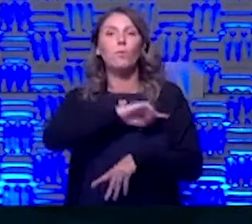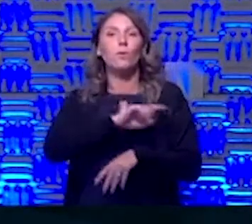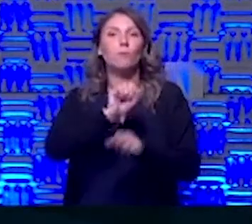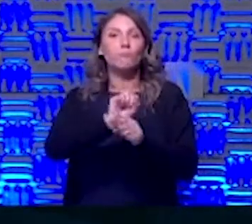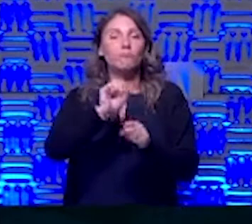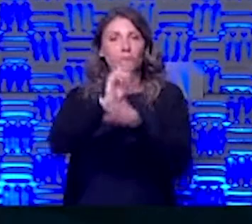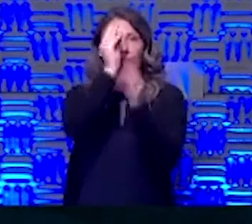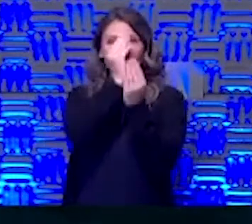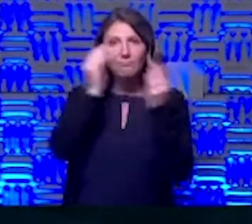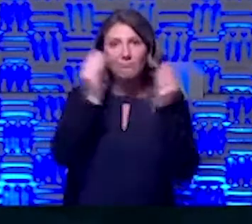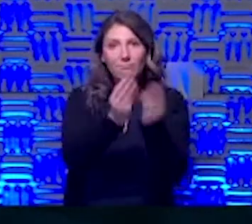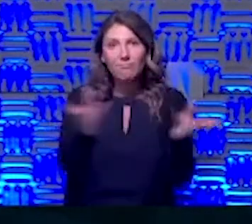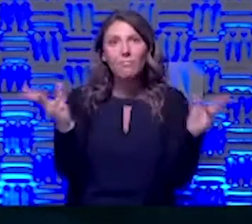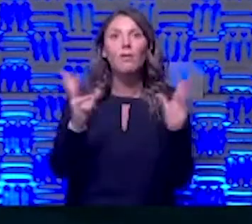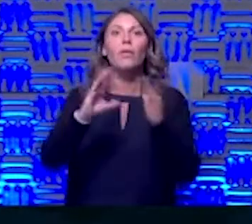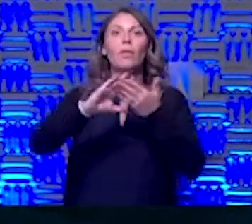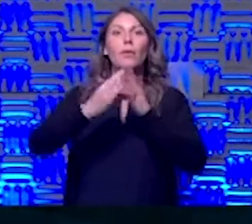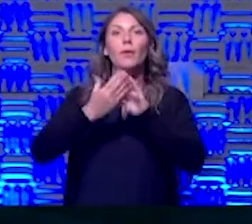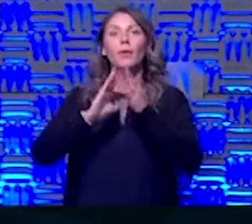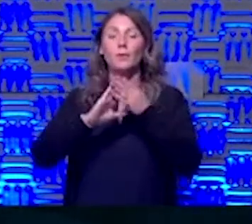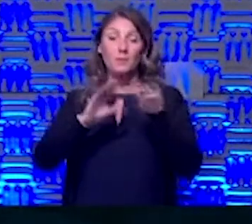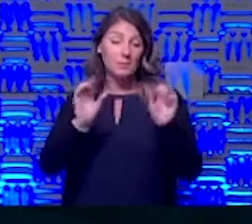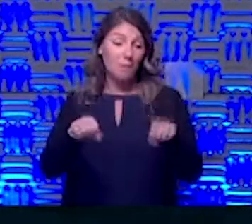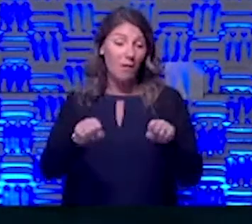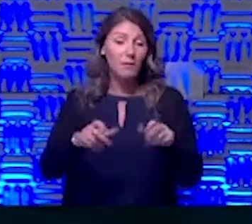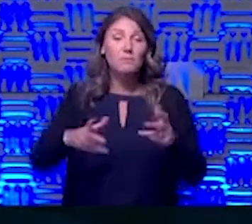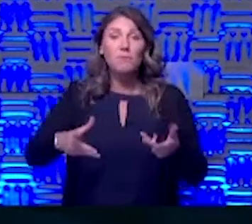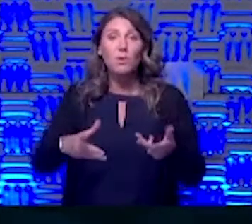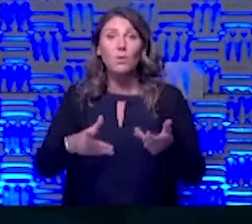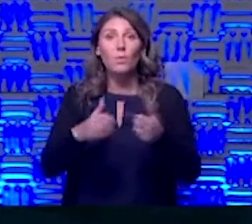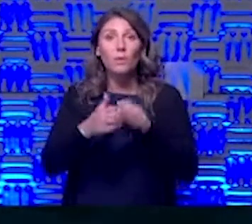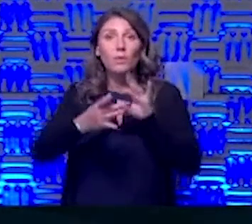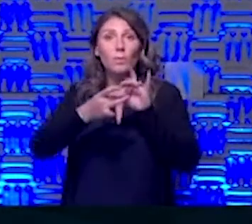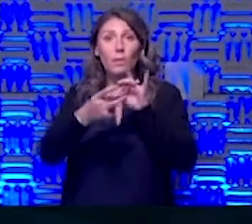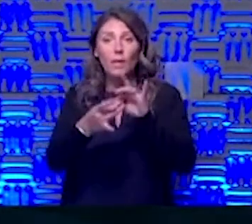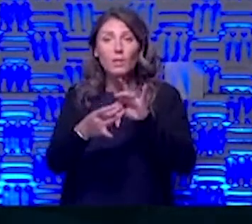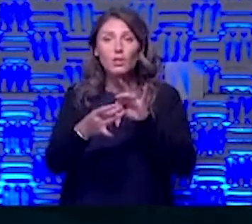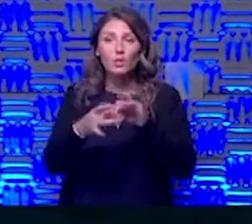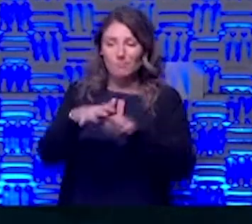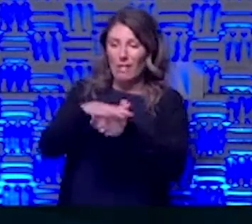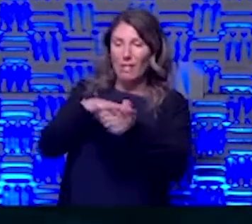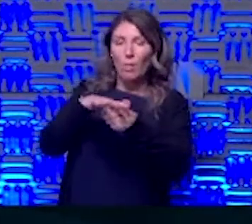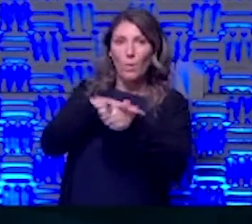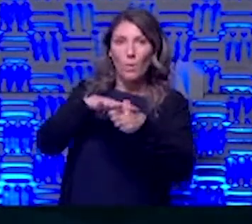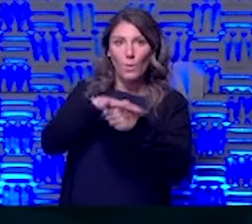informing our community as much as possible with our relationships with local,